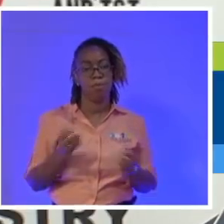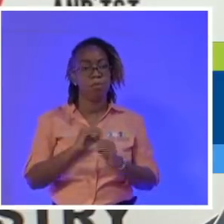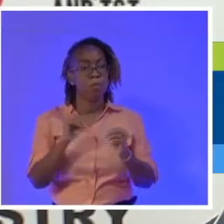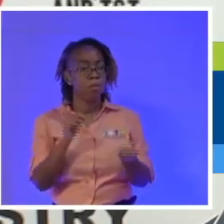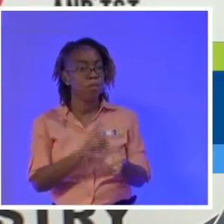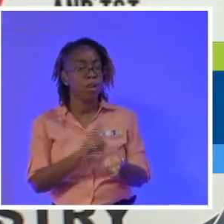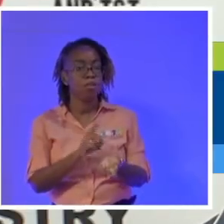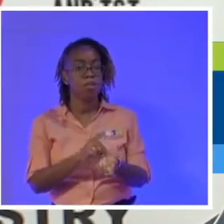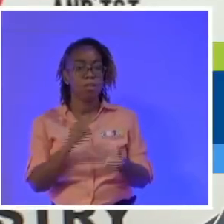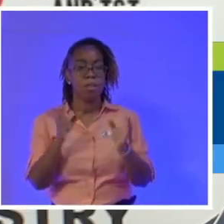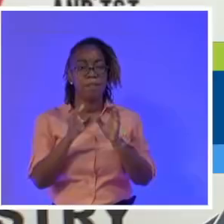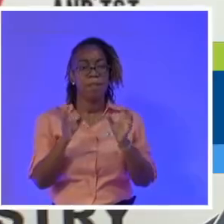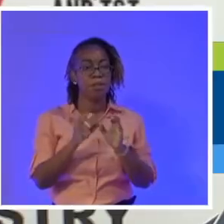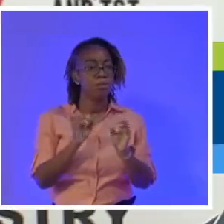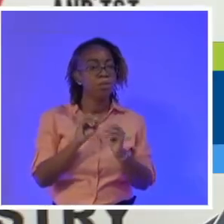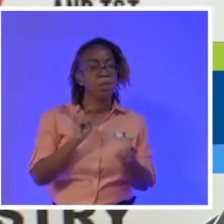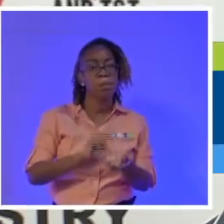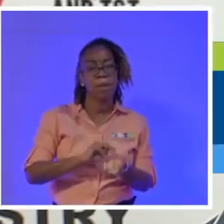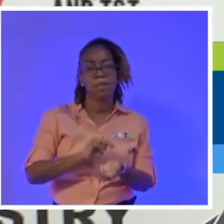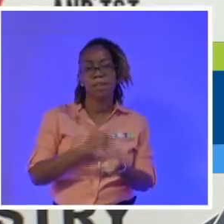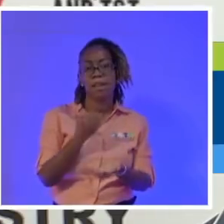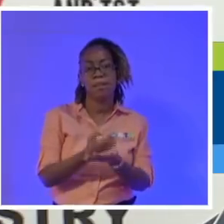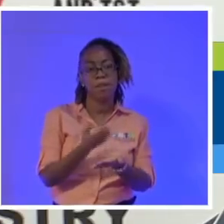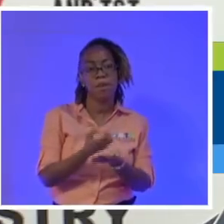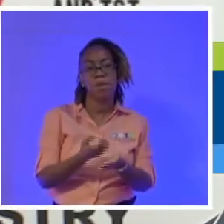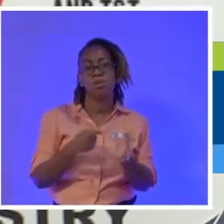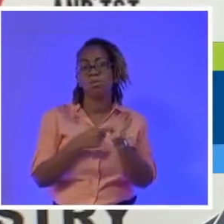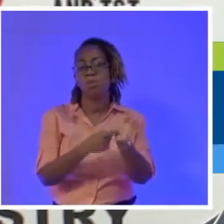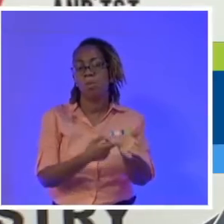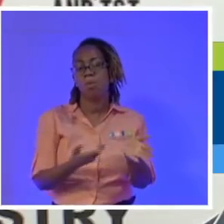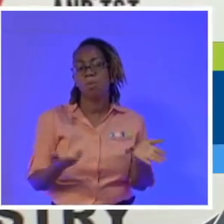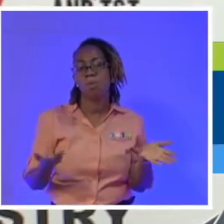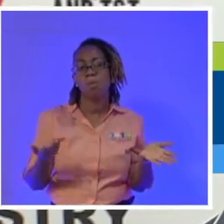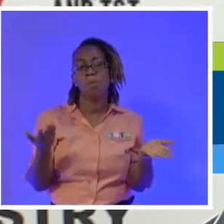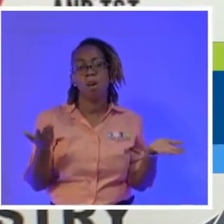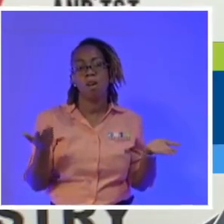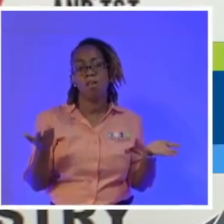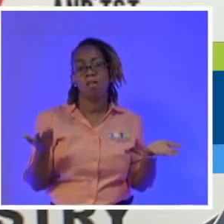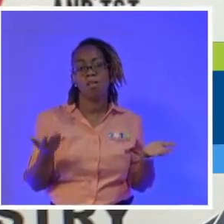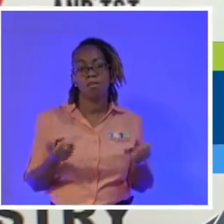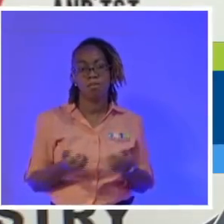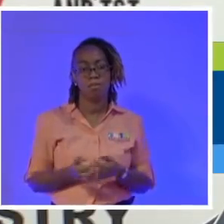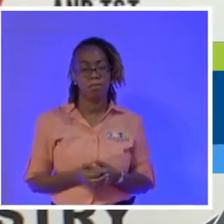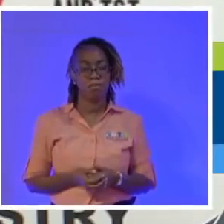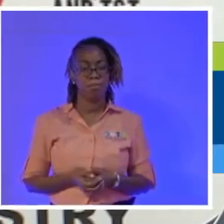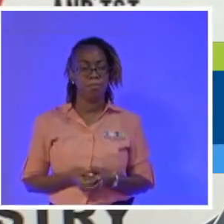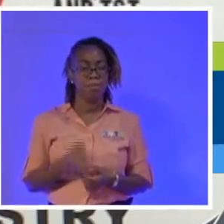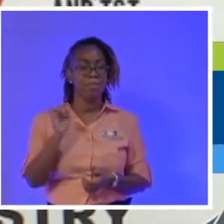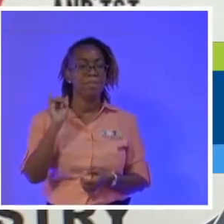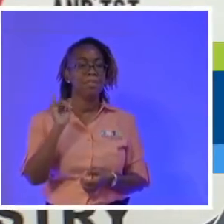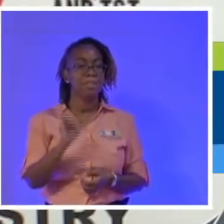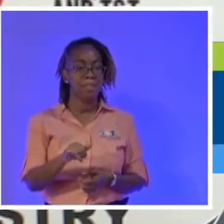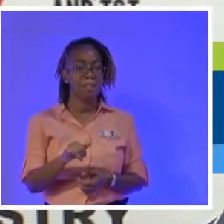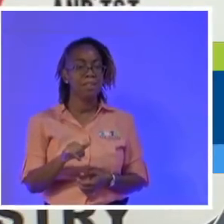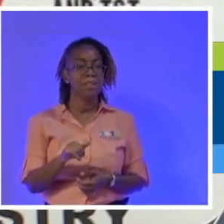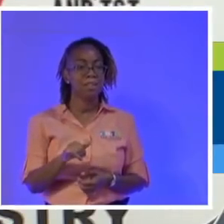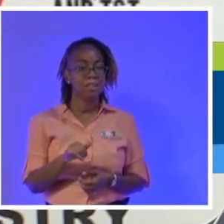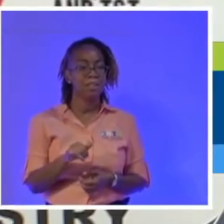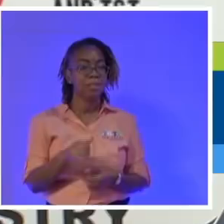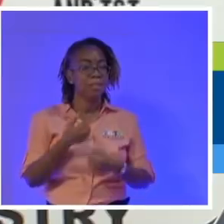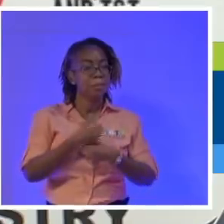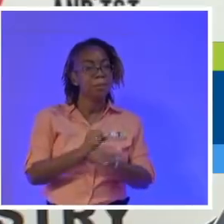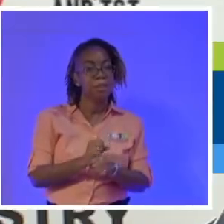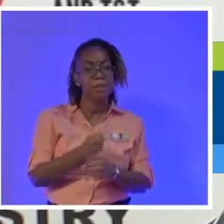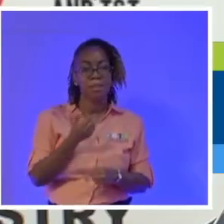medical evidence put forward. And that is complicating the